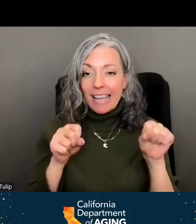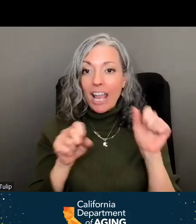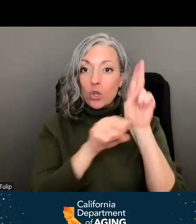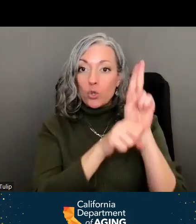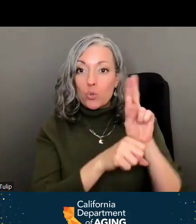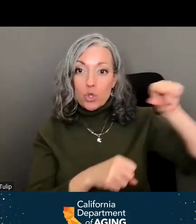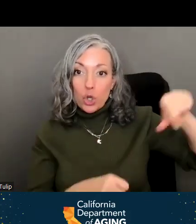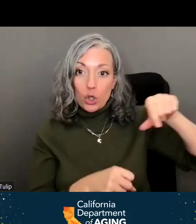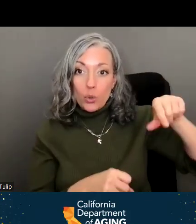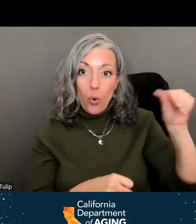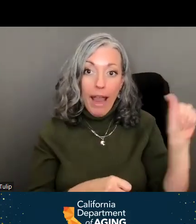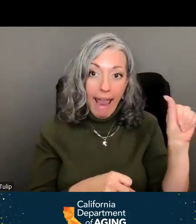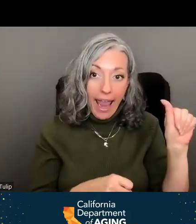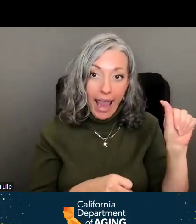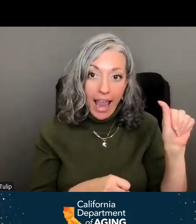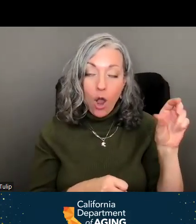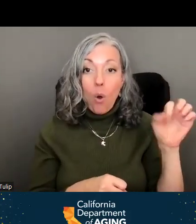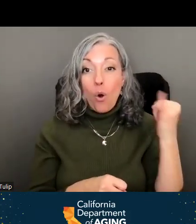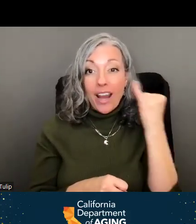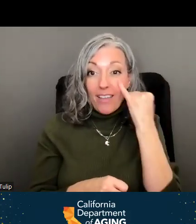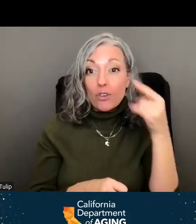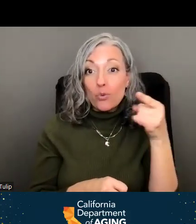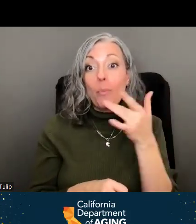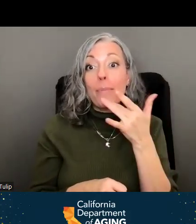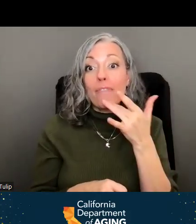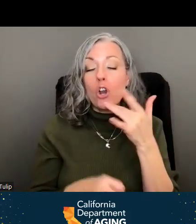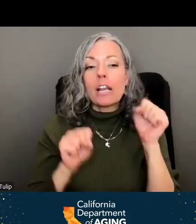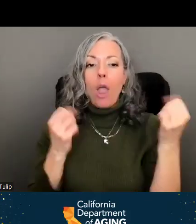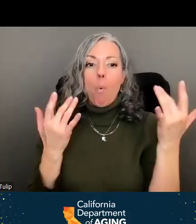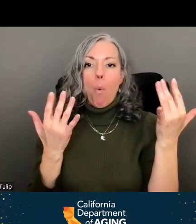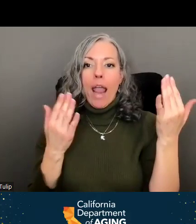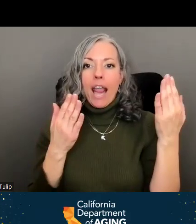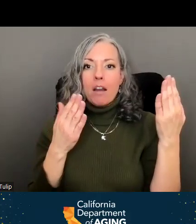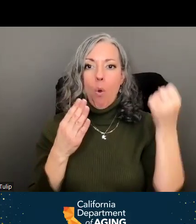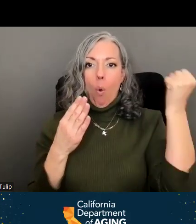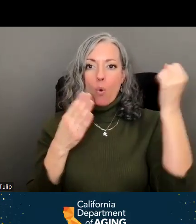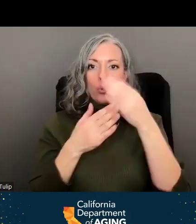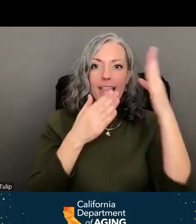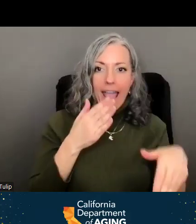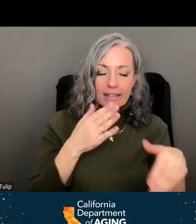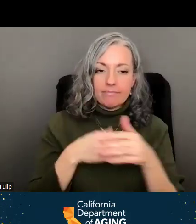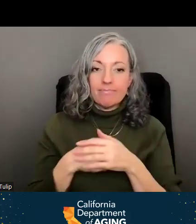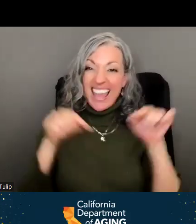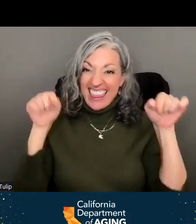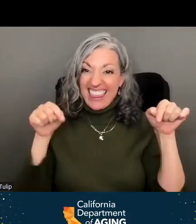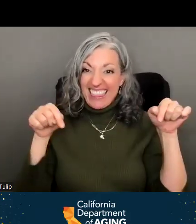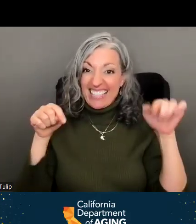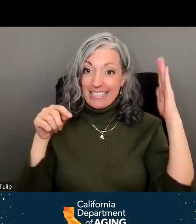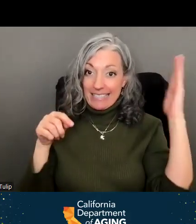or you can wait and ask them during the Q&A segment near the end of today's agenda. This webinar is being recorded,